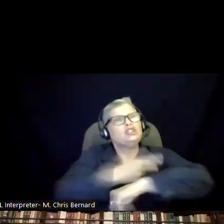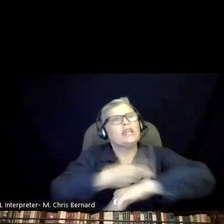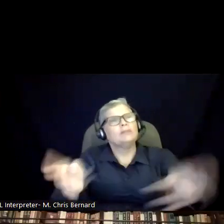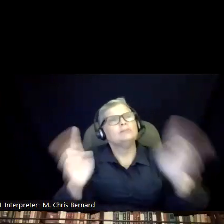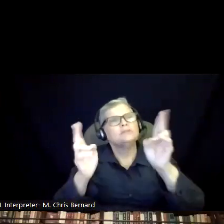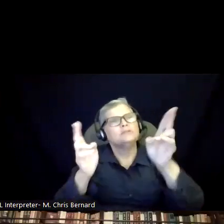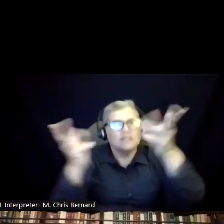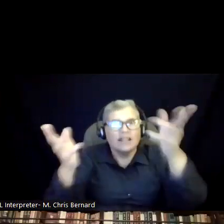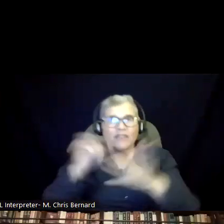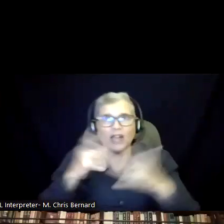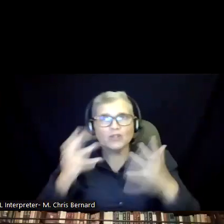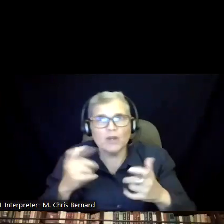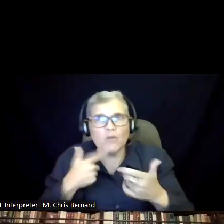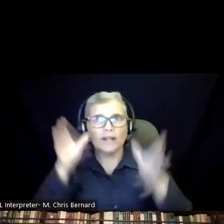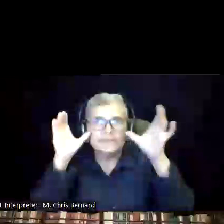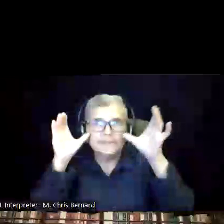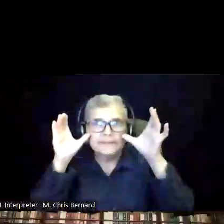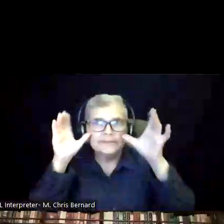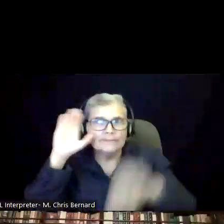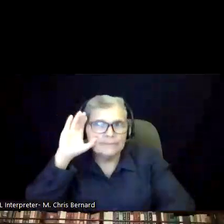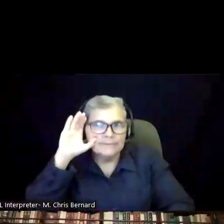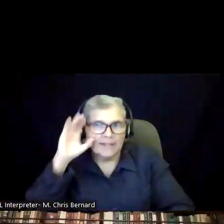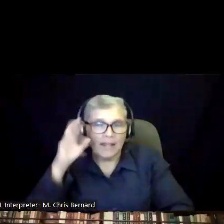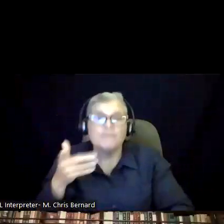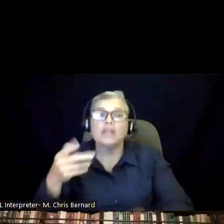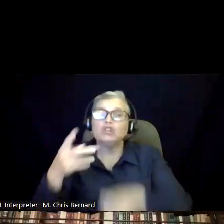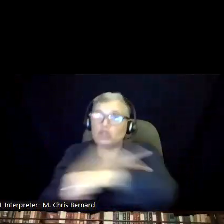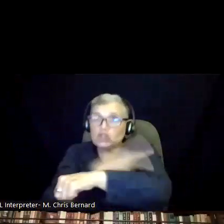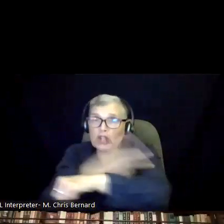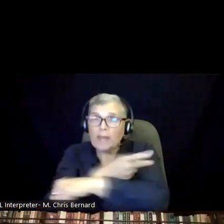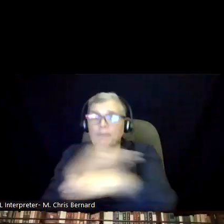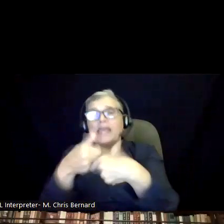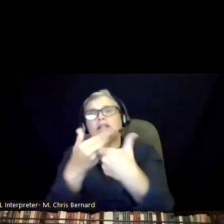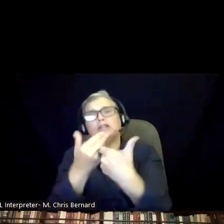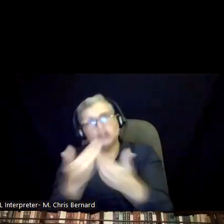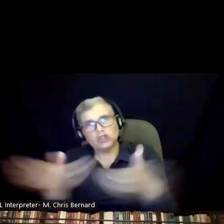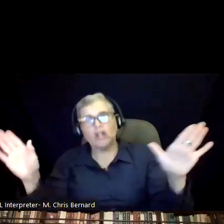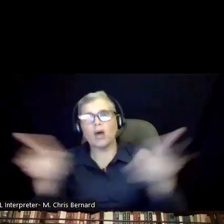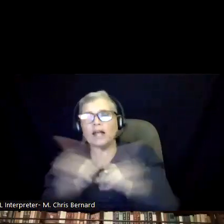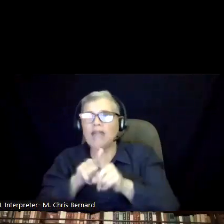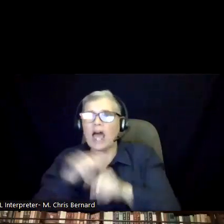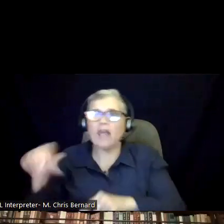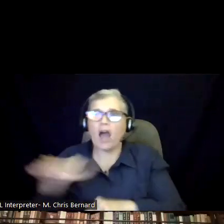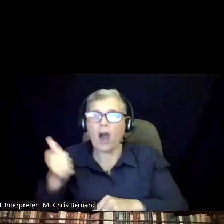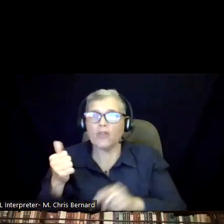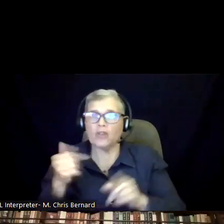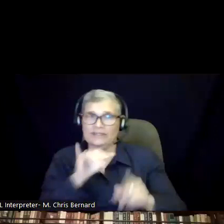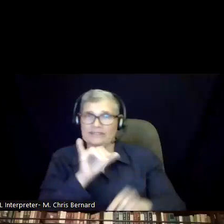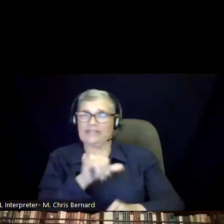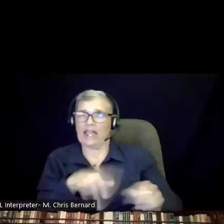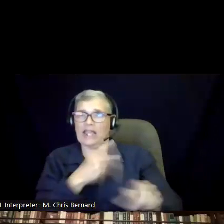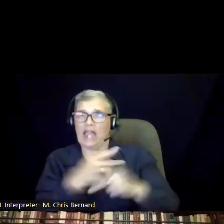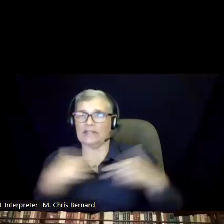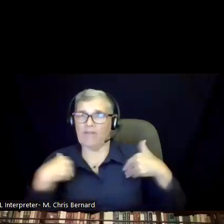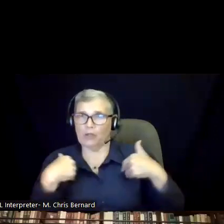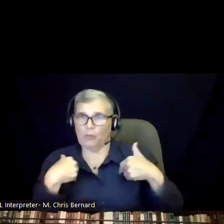what we enjoy. And sheep, broadly speaking, like other ungulates, fit into that narrative